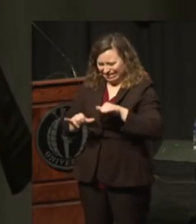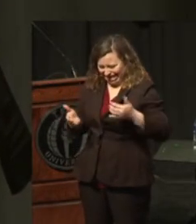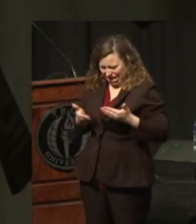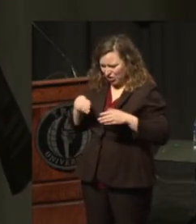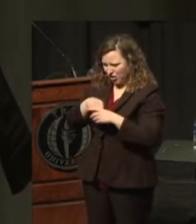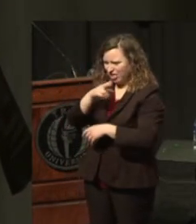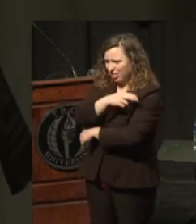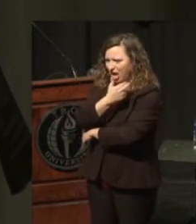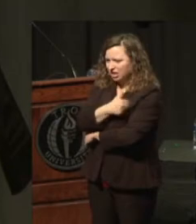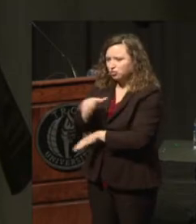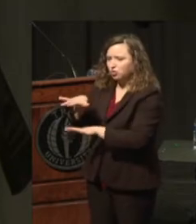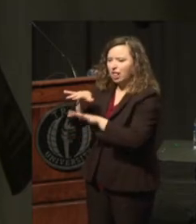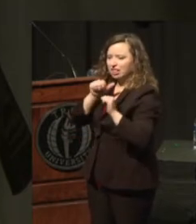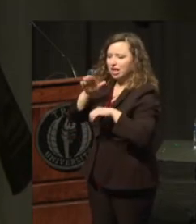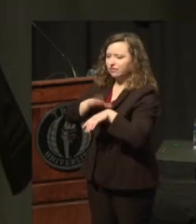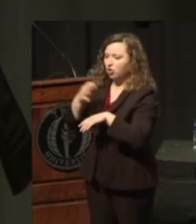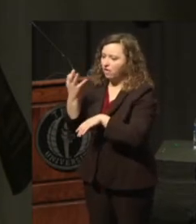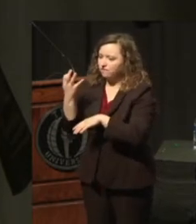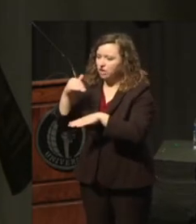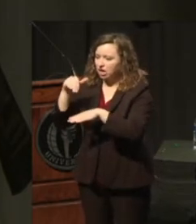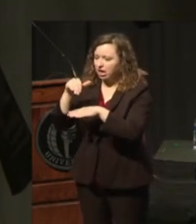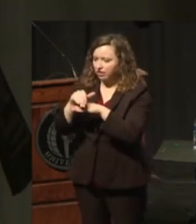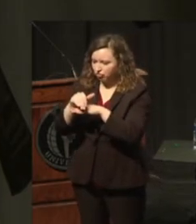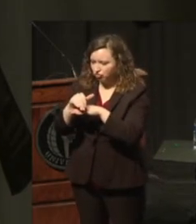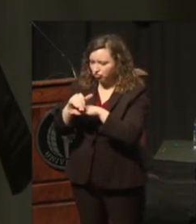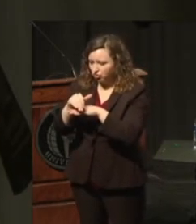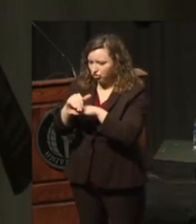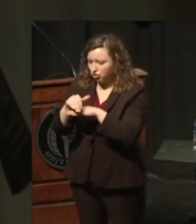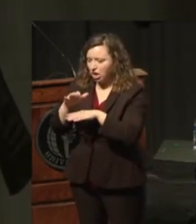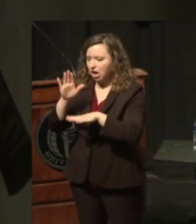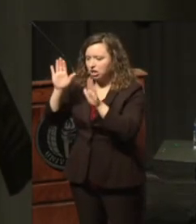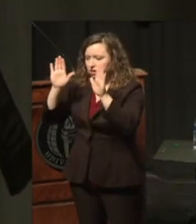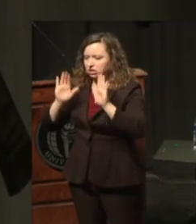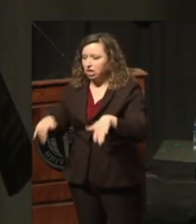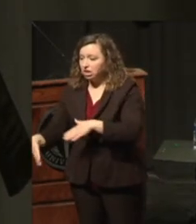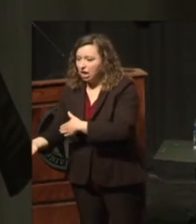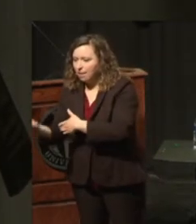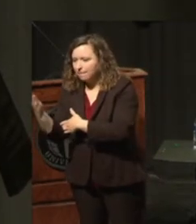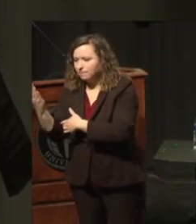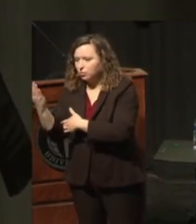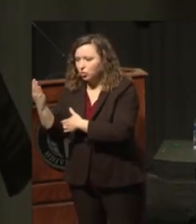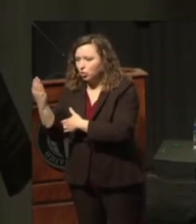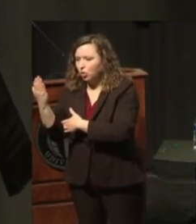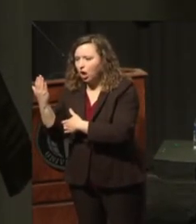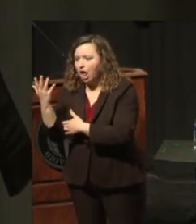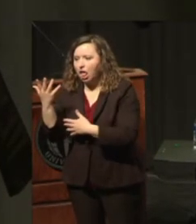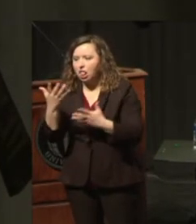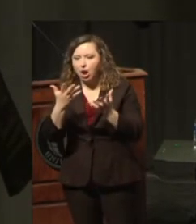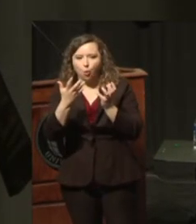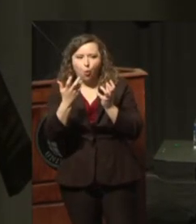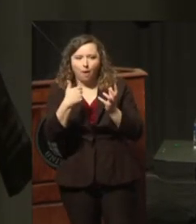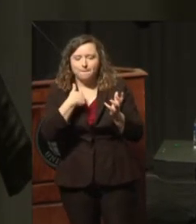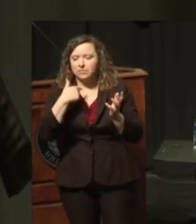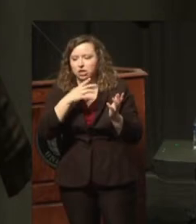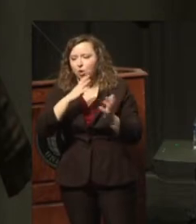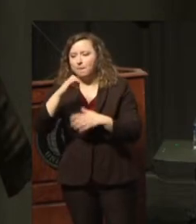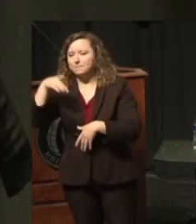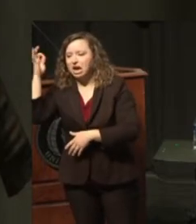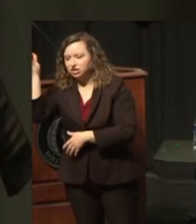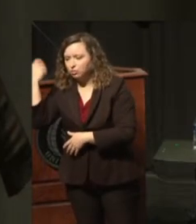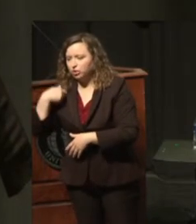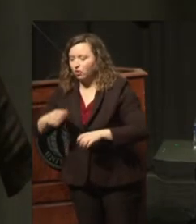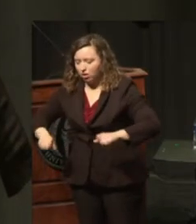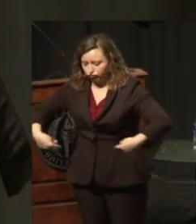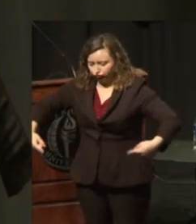Friday afternoon and Sunday morning, because they were desperate for their pastor to come back, I rolled up in that